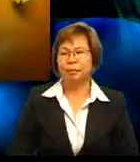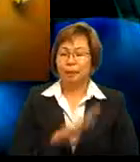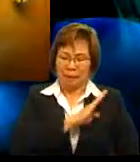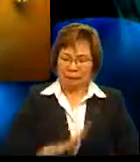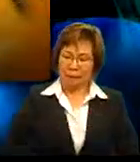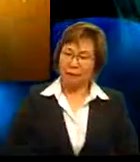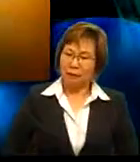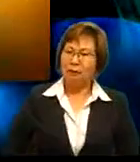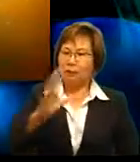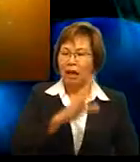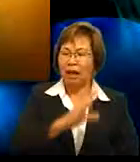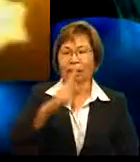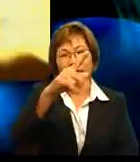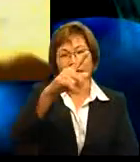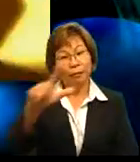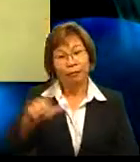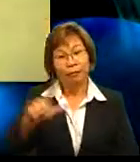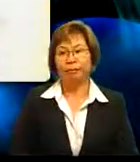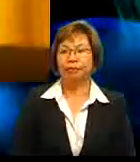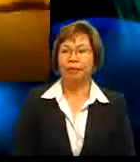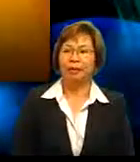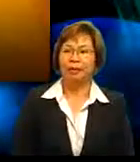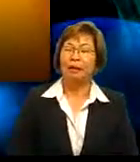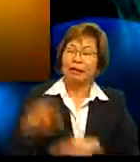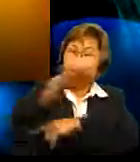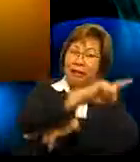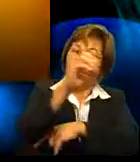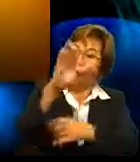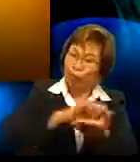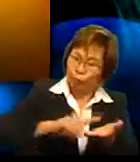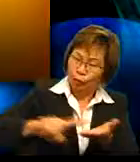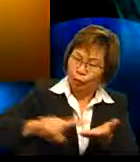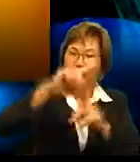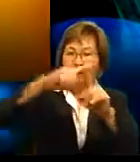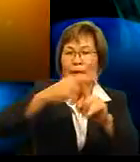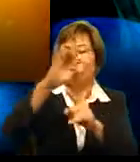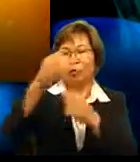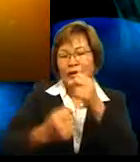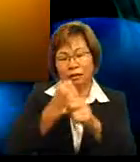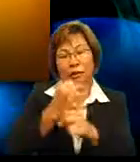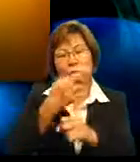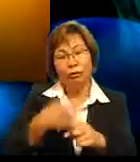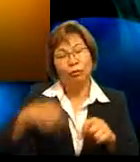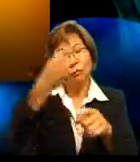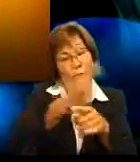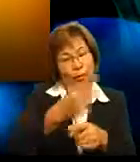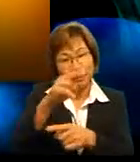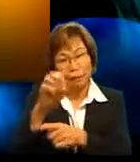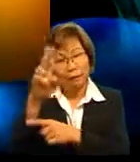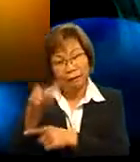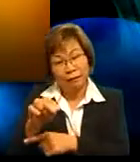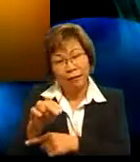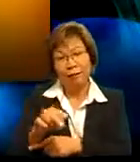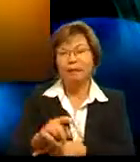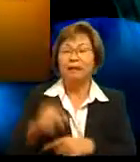Beijing, and Kuala Lumpur. The days of the week and the months of the year are also proper nouns.